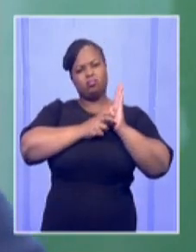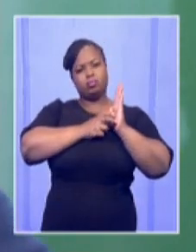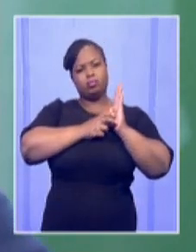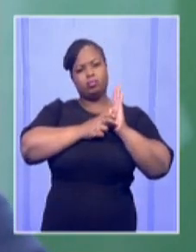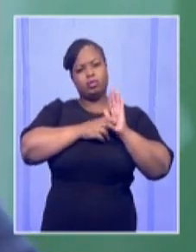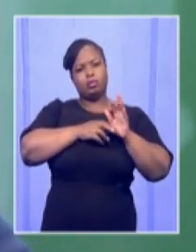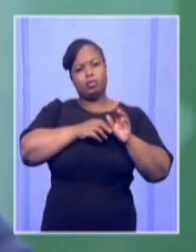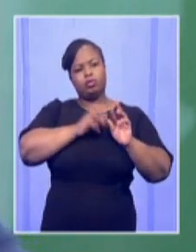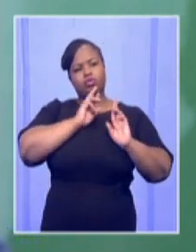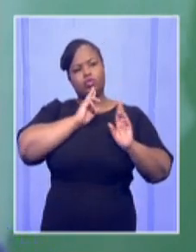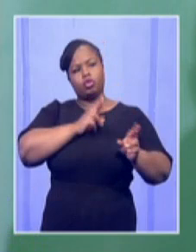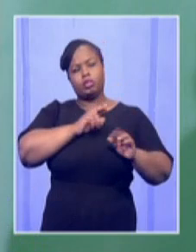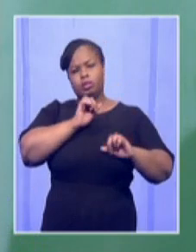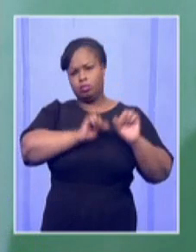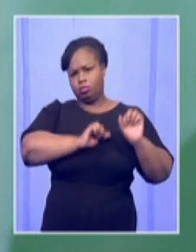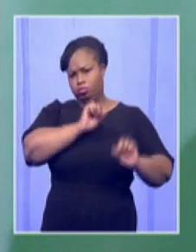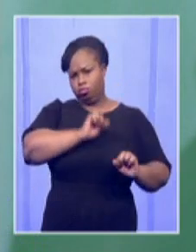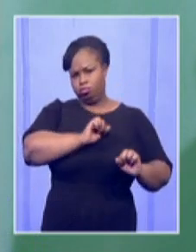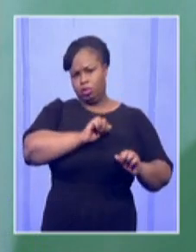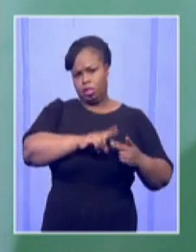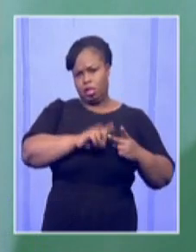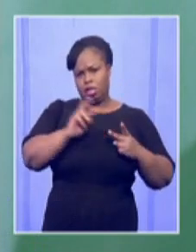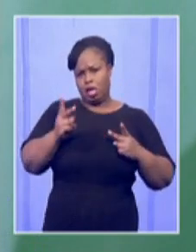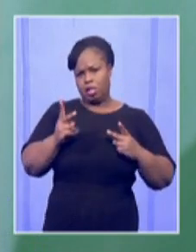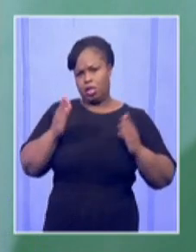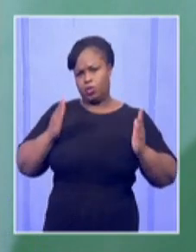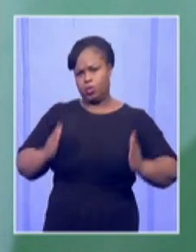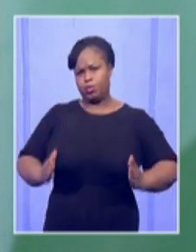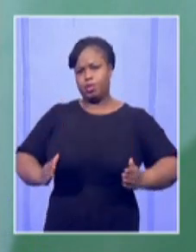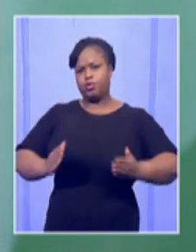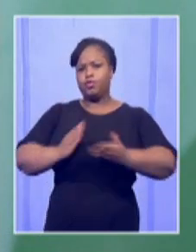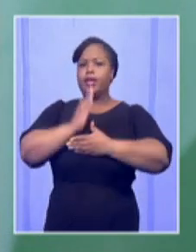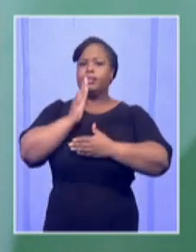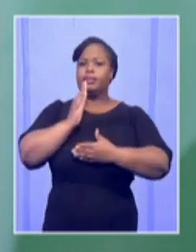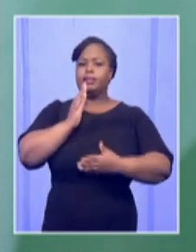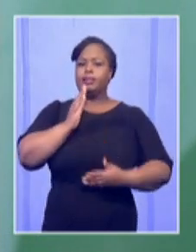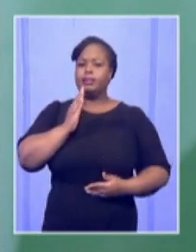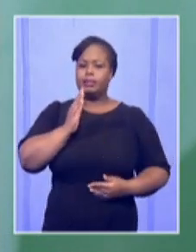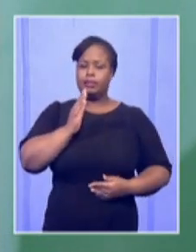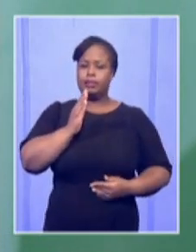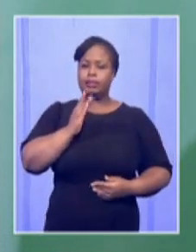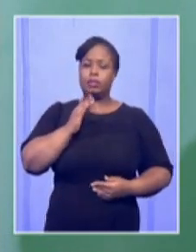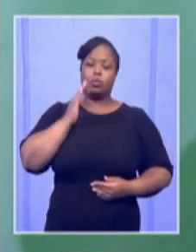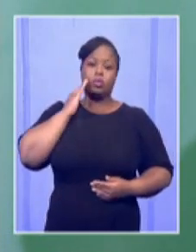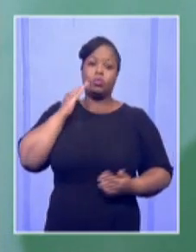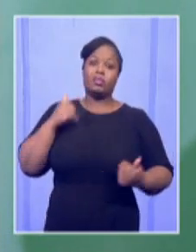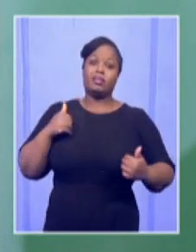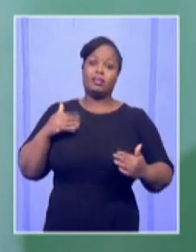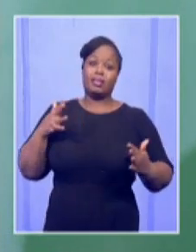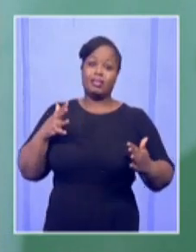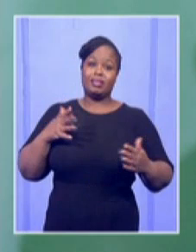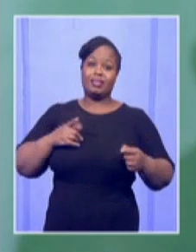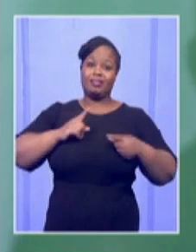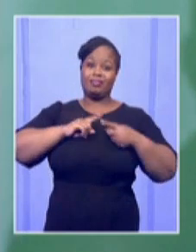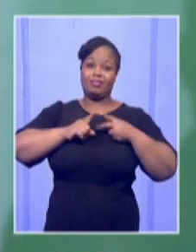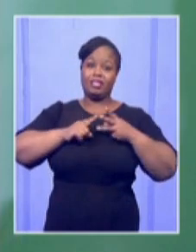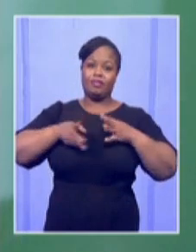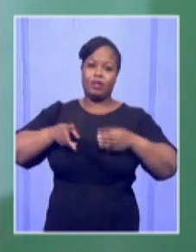well as the human rights that have arisen from the introduction of the various